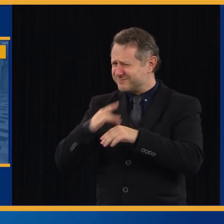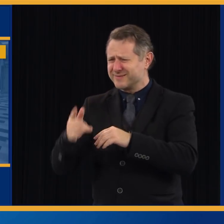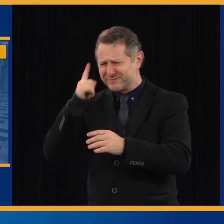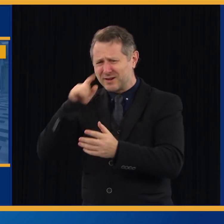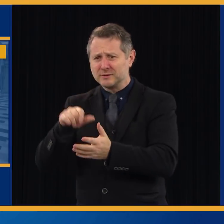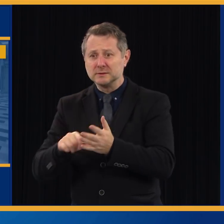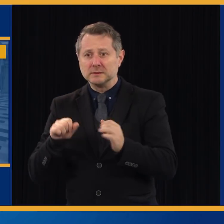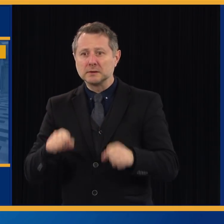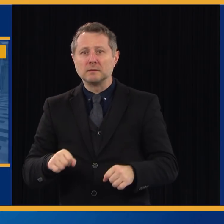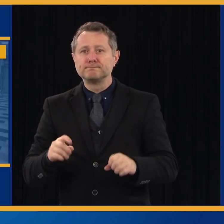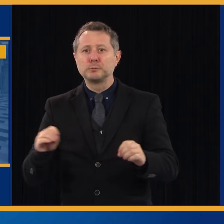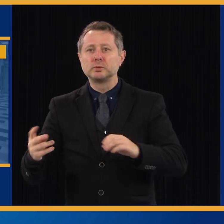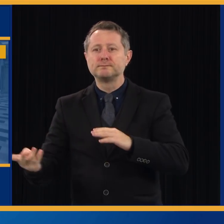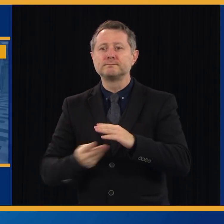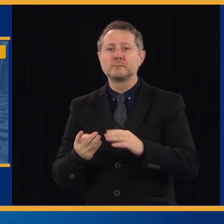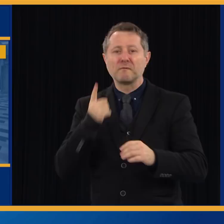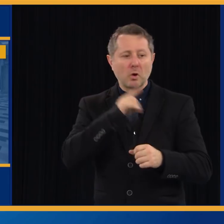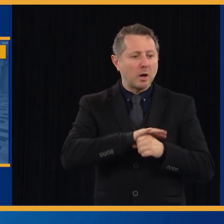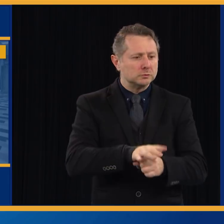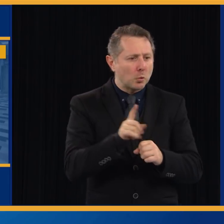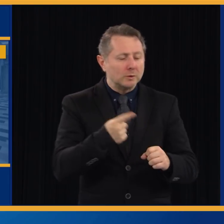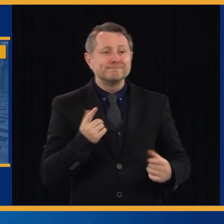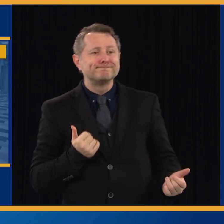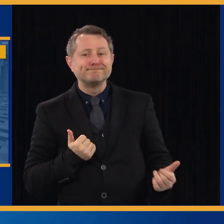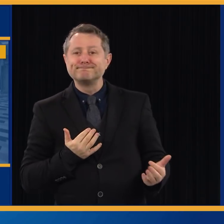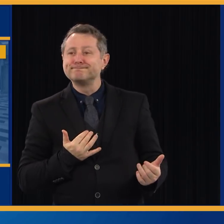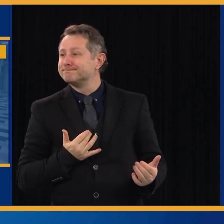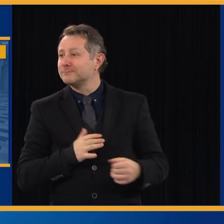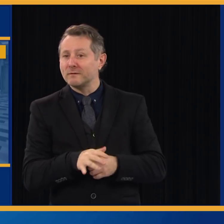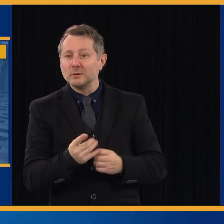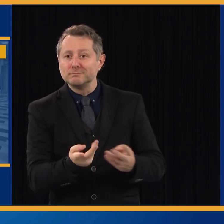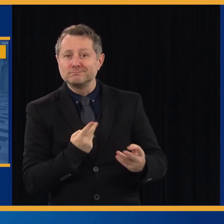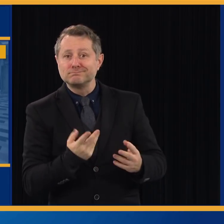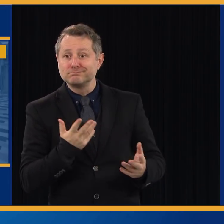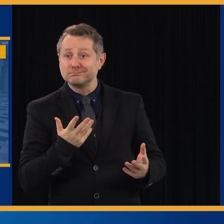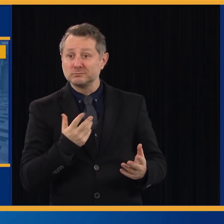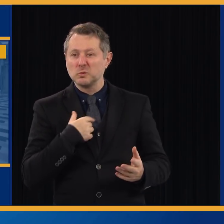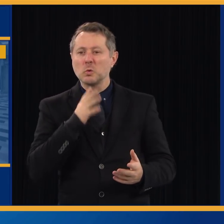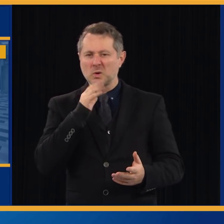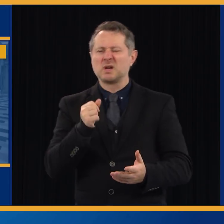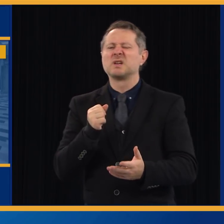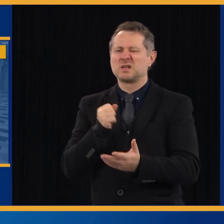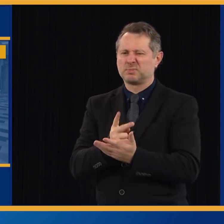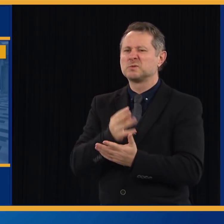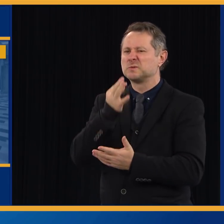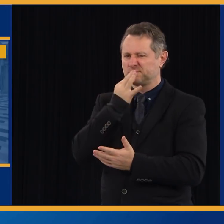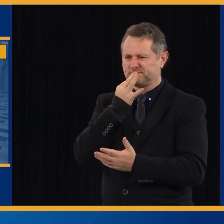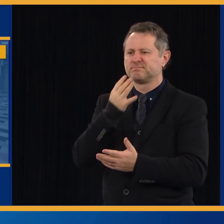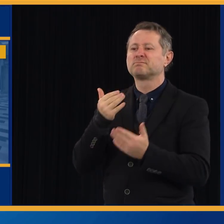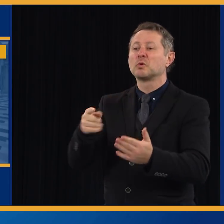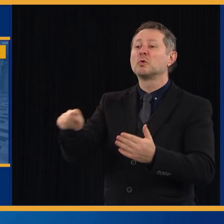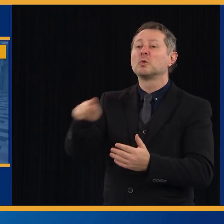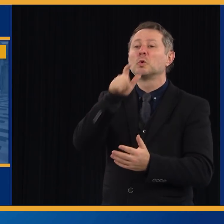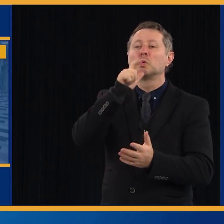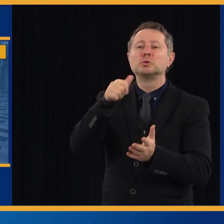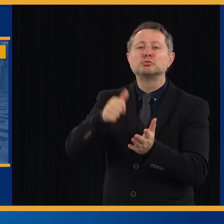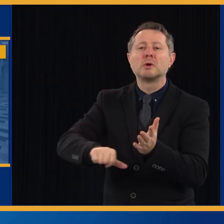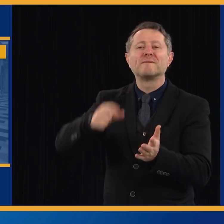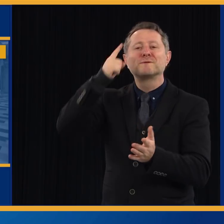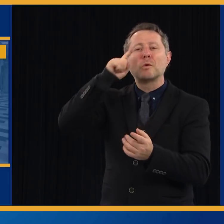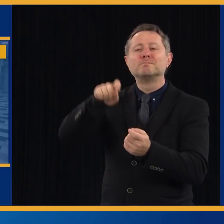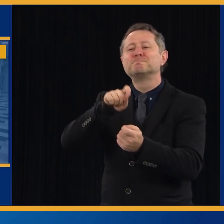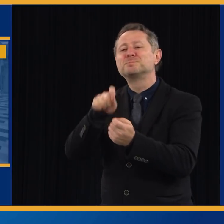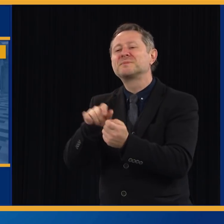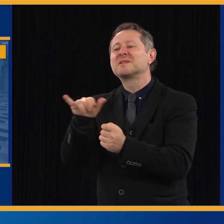allow elective outpatient treatment, which means the number of beds remain available